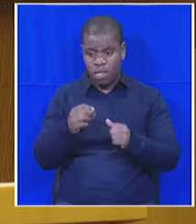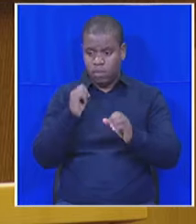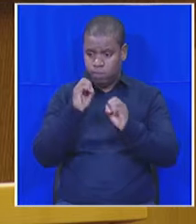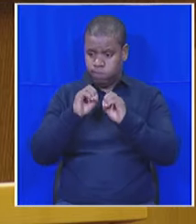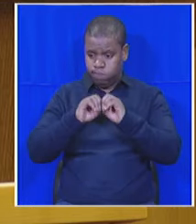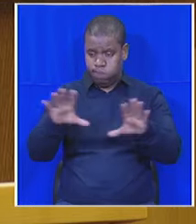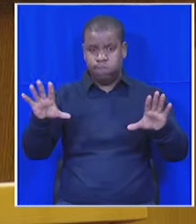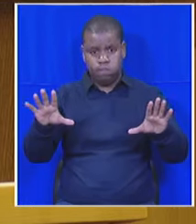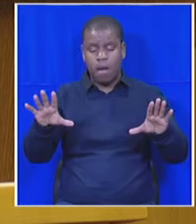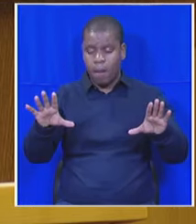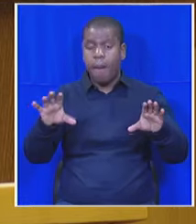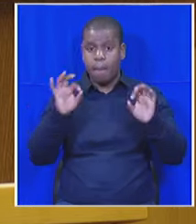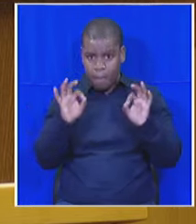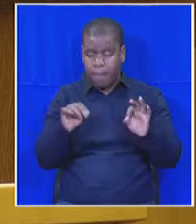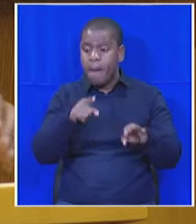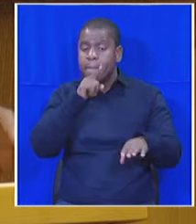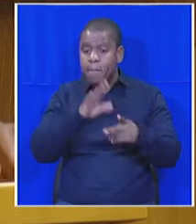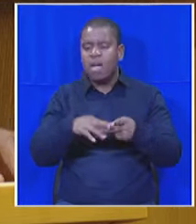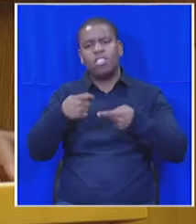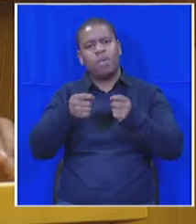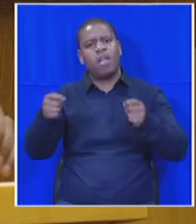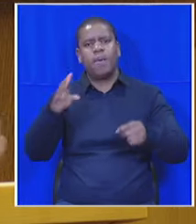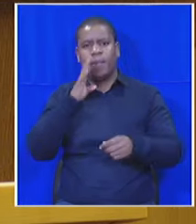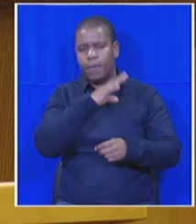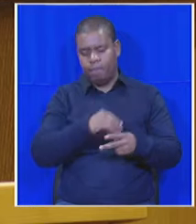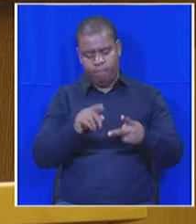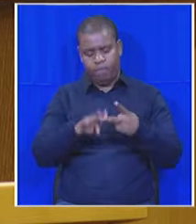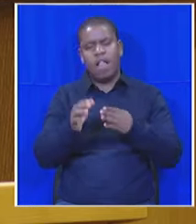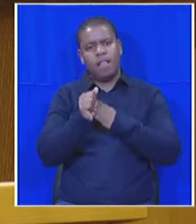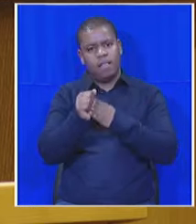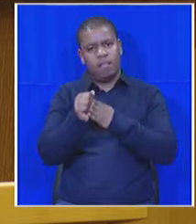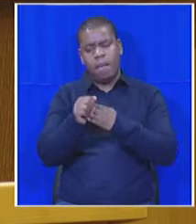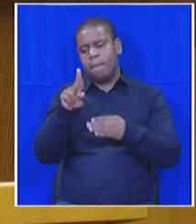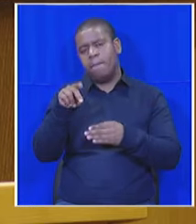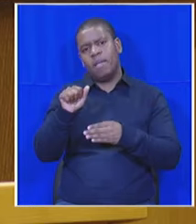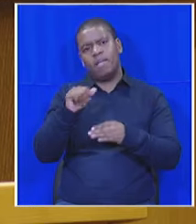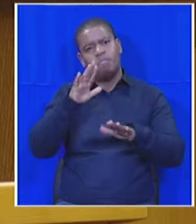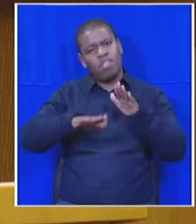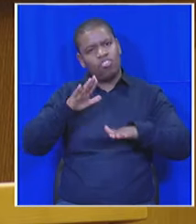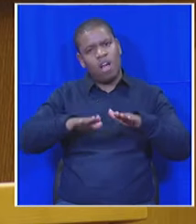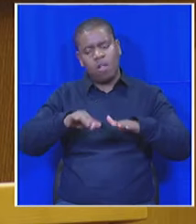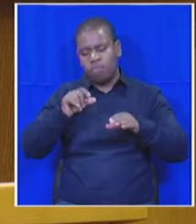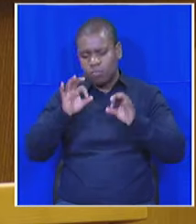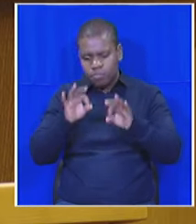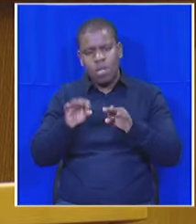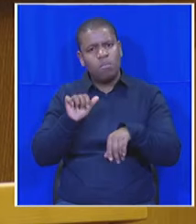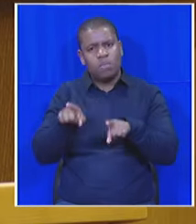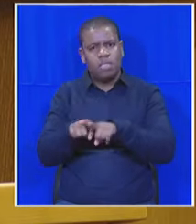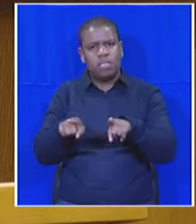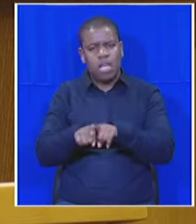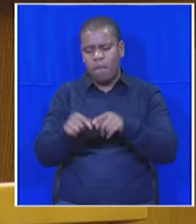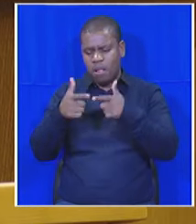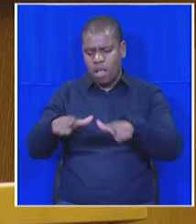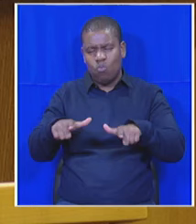spent. The lack of leadership in PANCEL to oversee the implementation of the language policies has led to